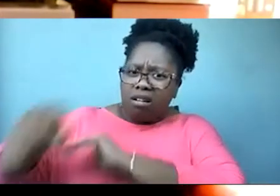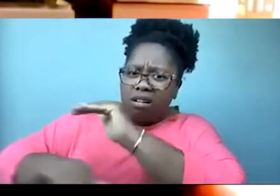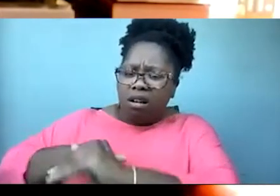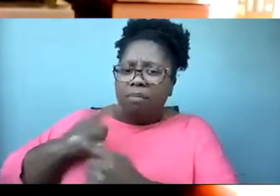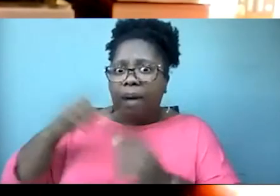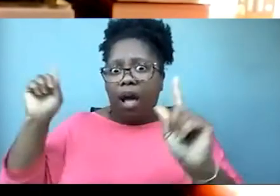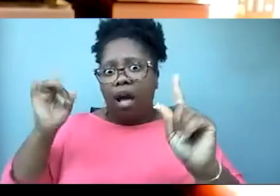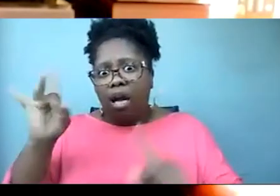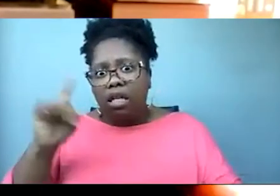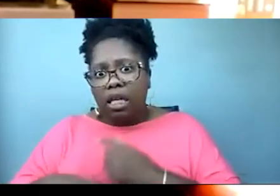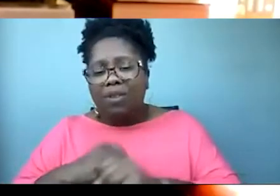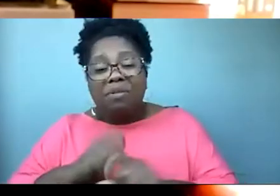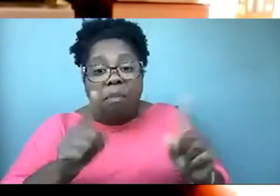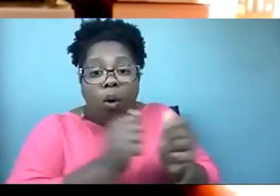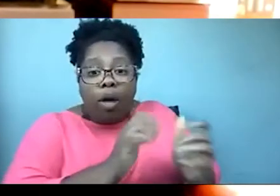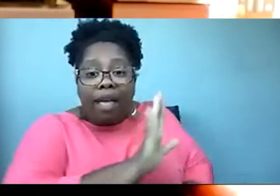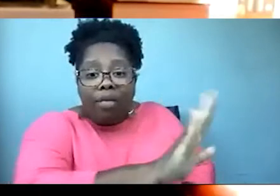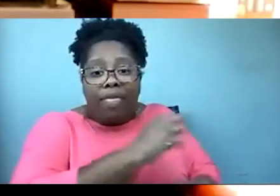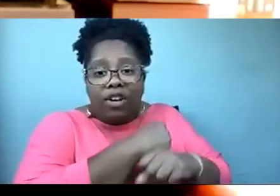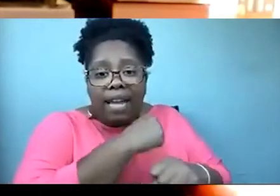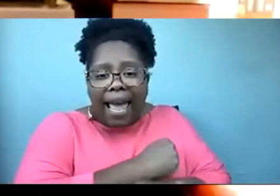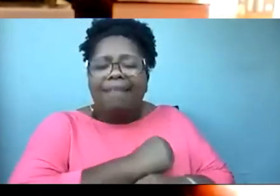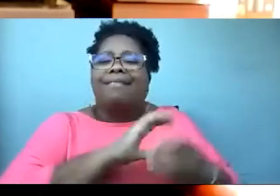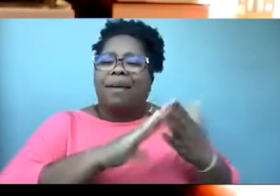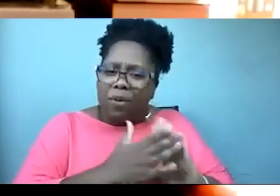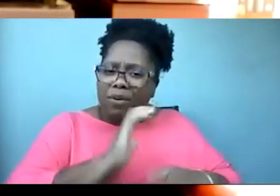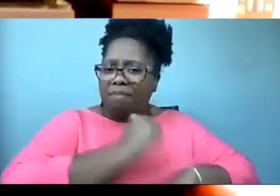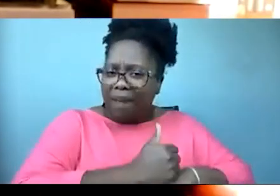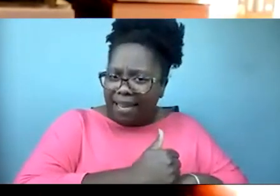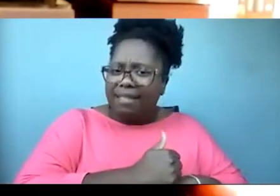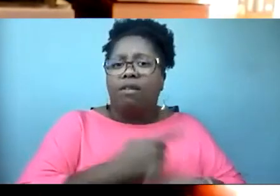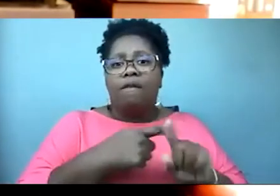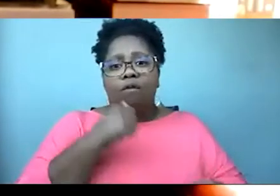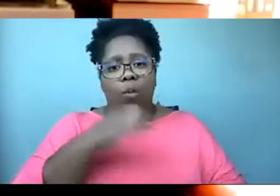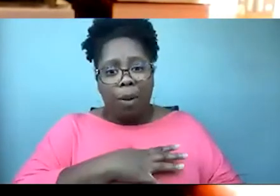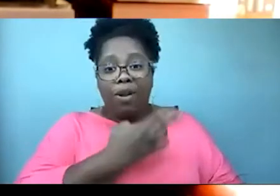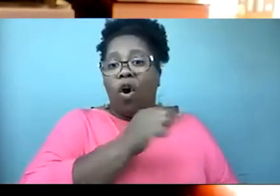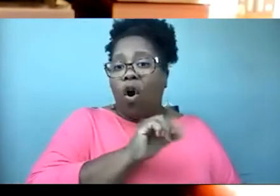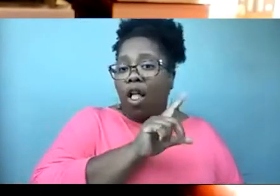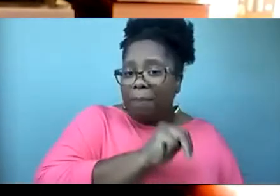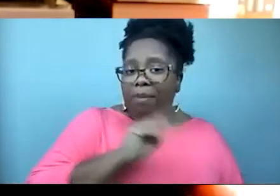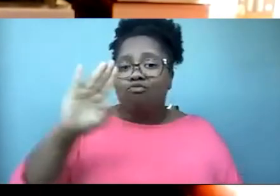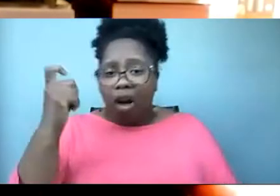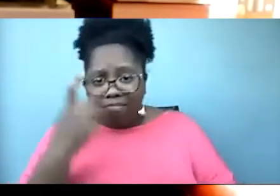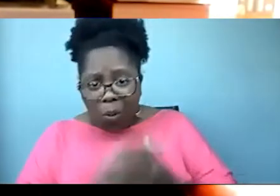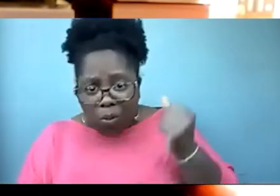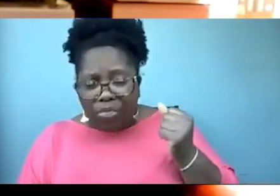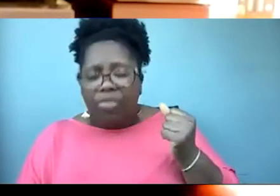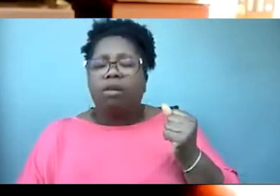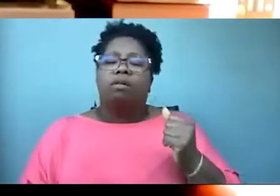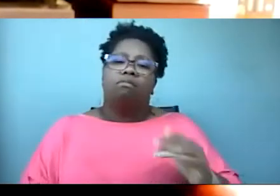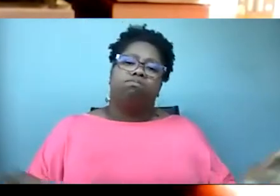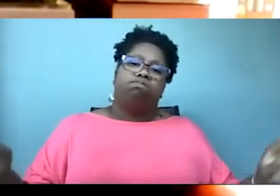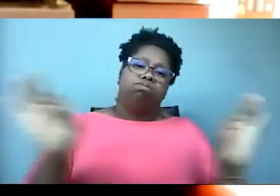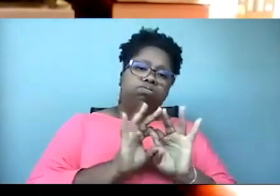the Bronx, it was very, very important. And so having those kinds of partners also